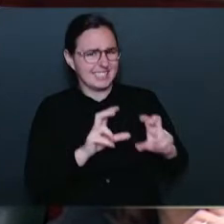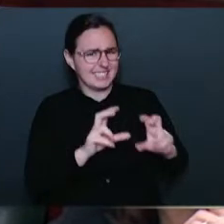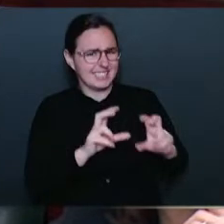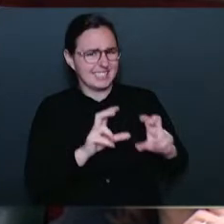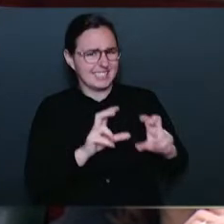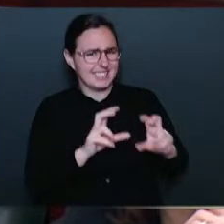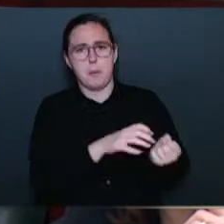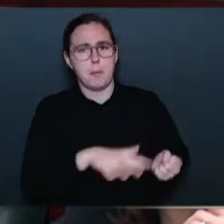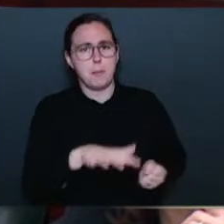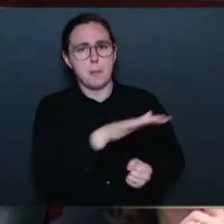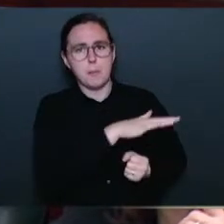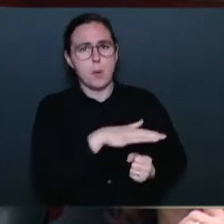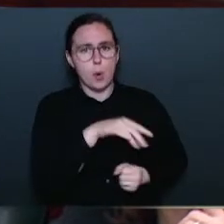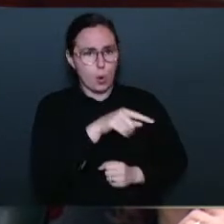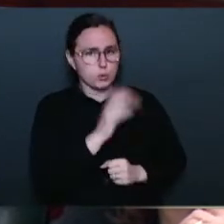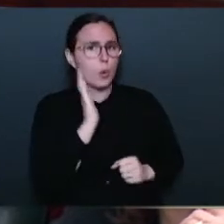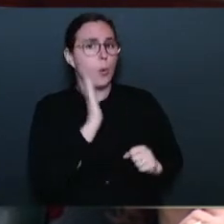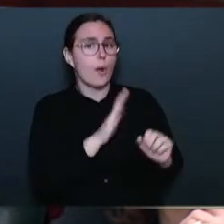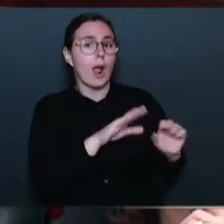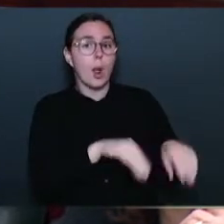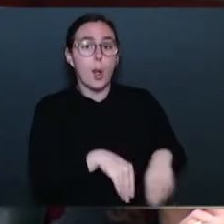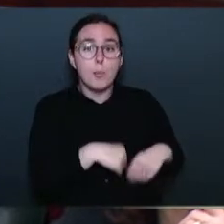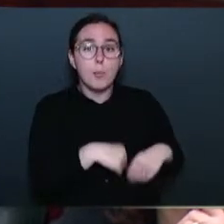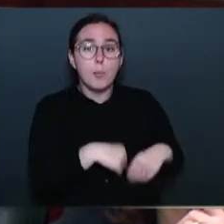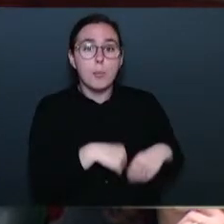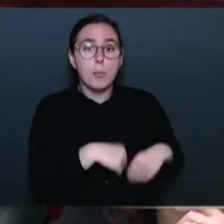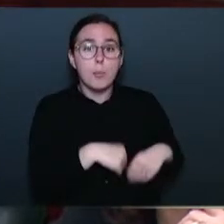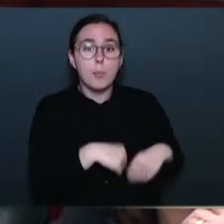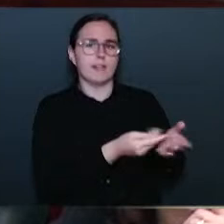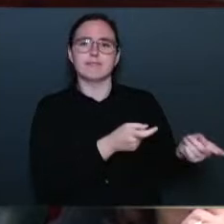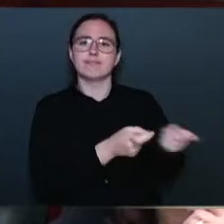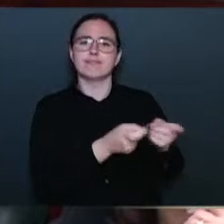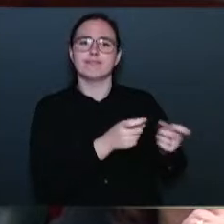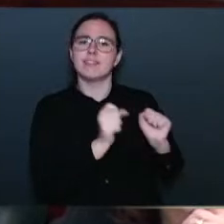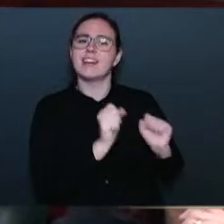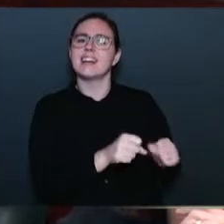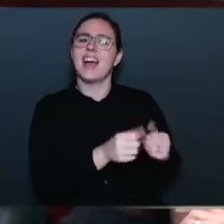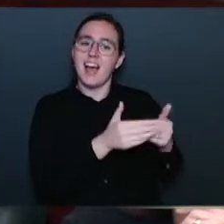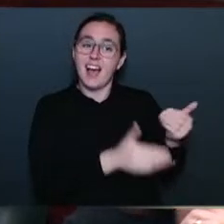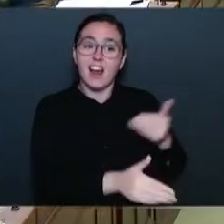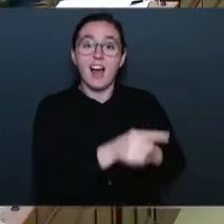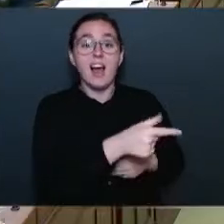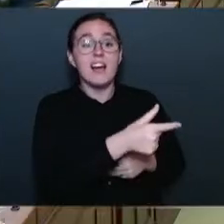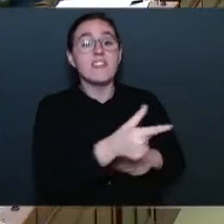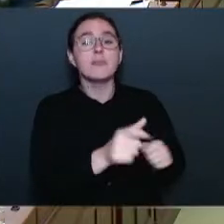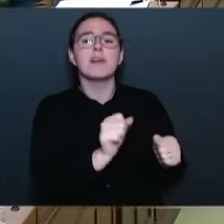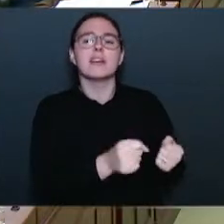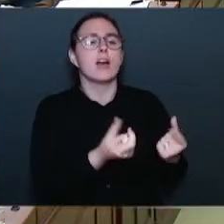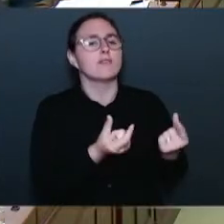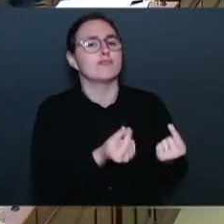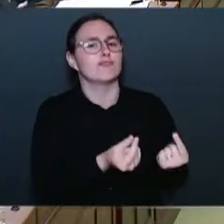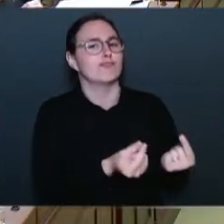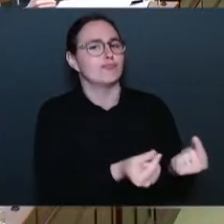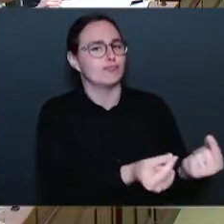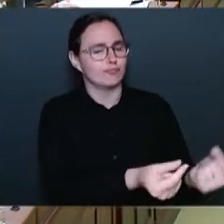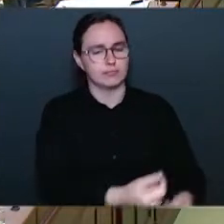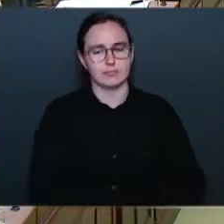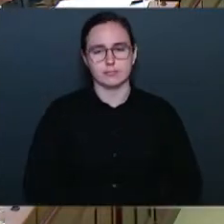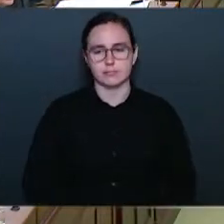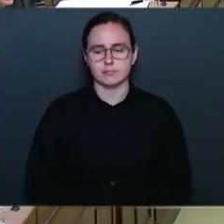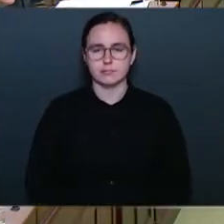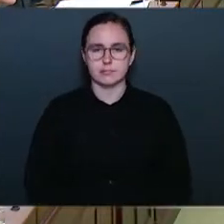province so that governments in the future can respond appropriately to challenges The Honorable member for Edmonton Northwest is